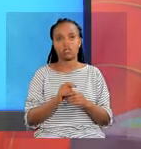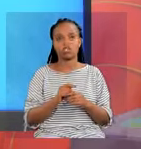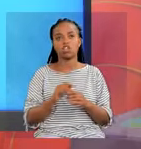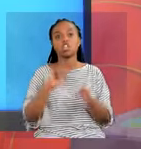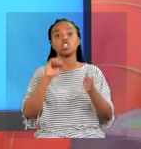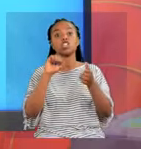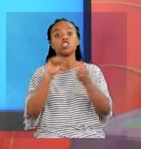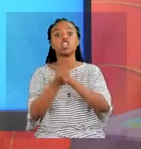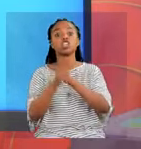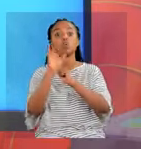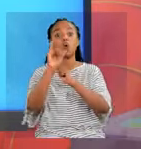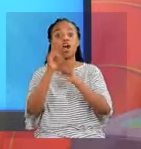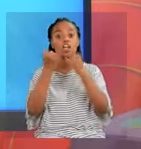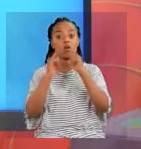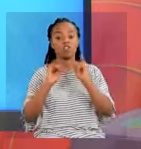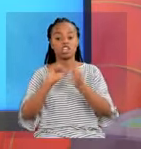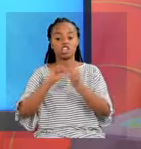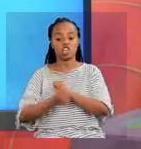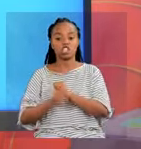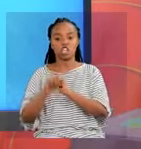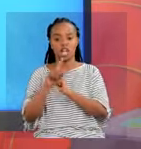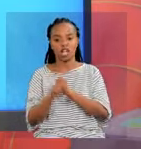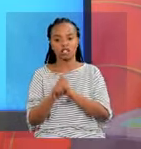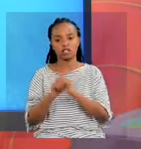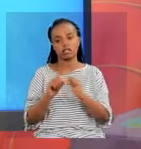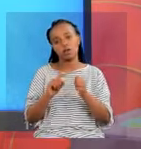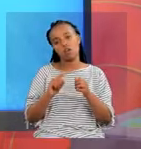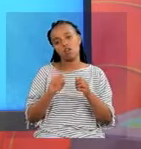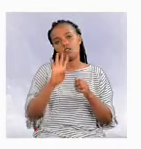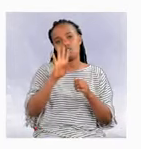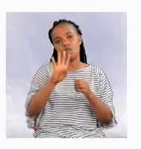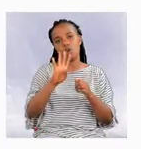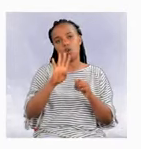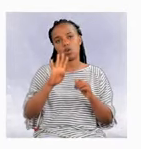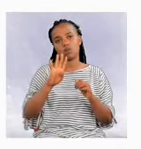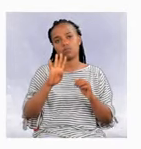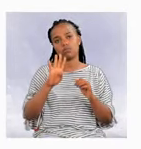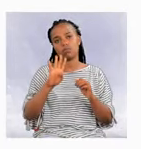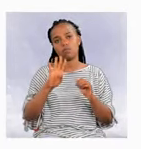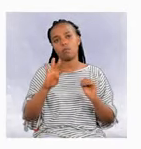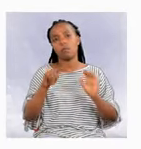over change in x. Therefore, 4 minus 1